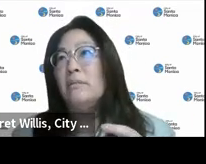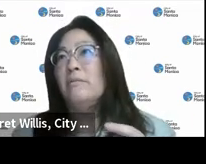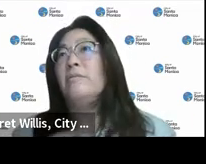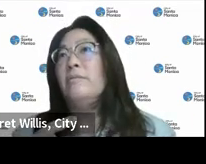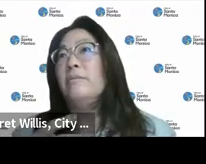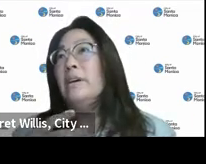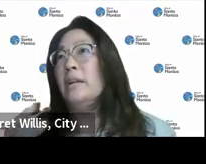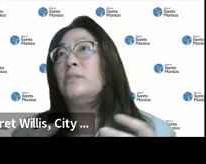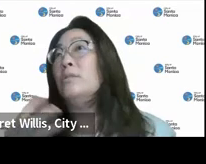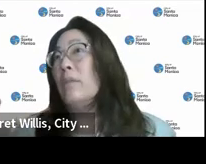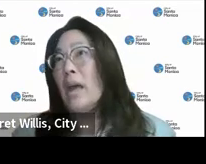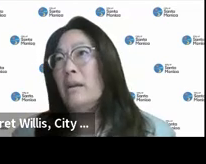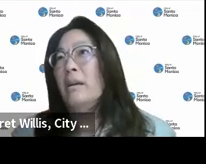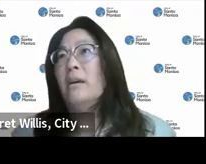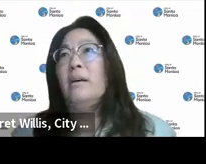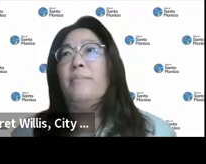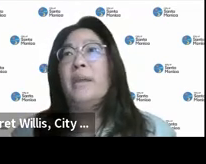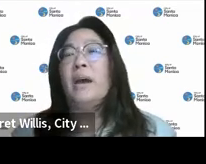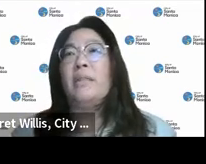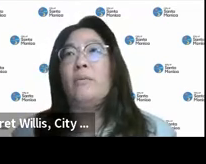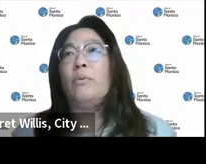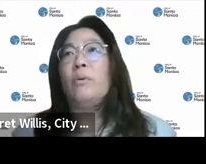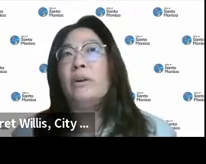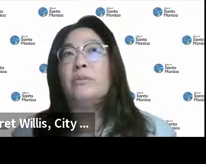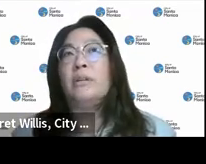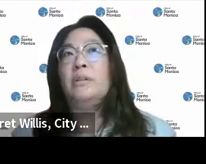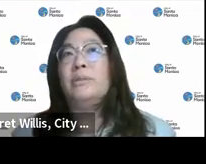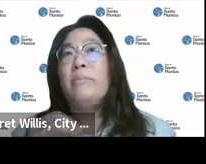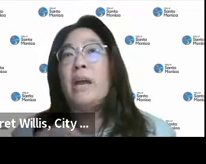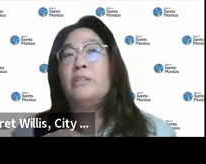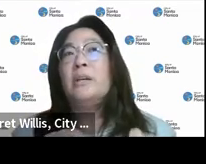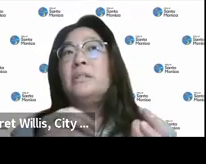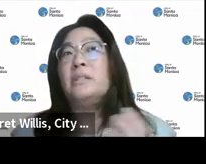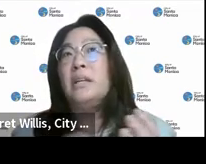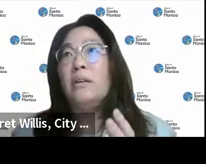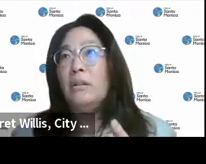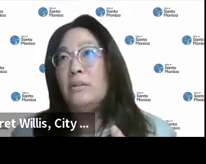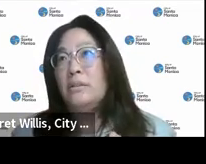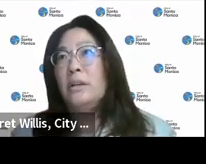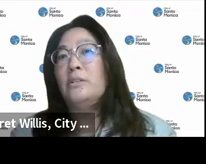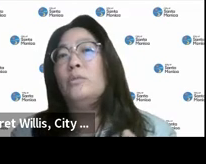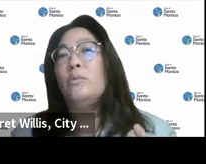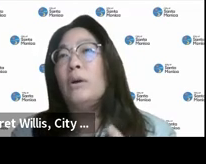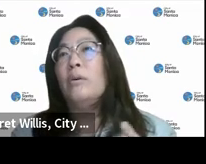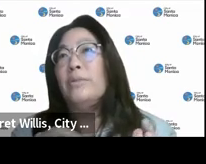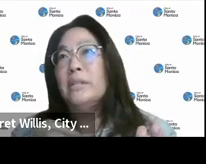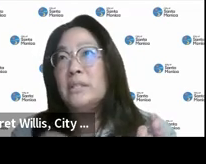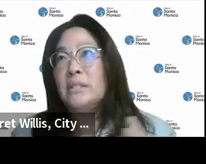existing funding to do that. I think what we are trying to do is match city dollars